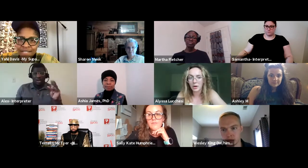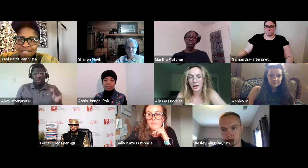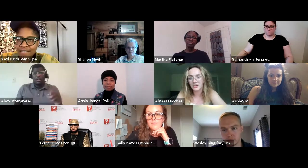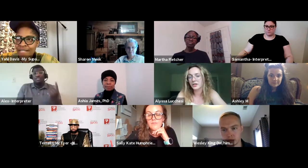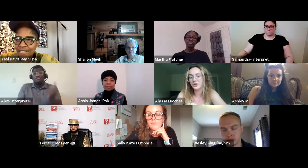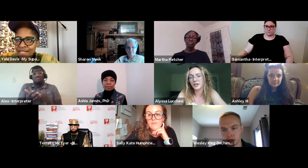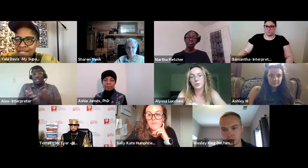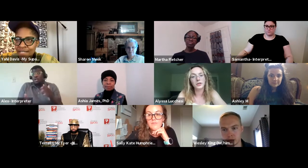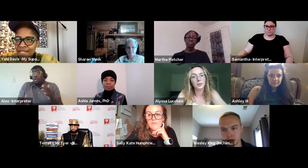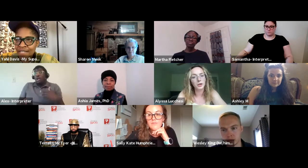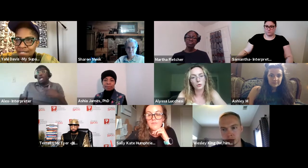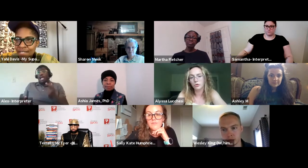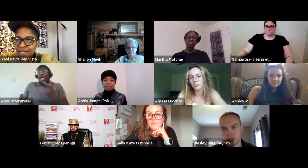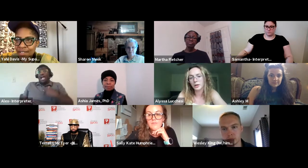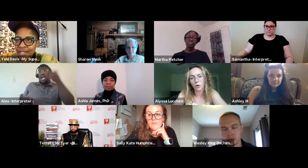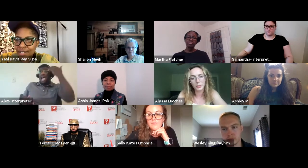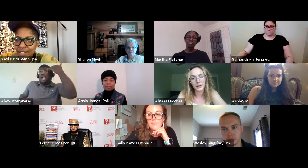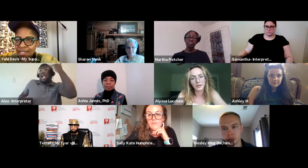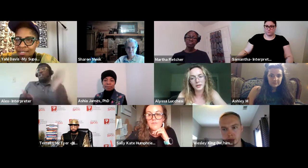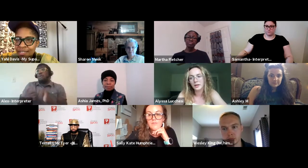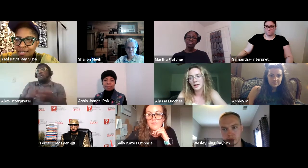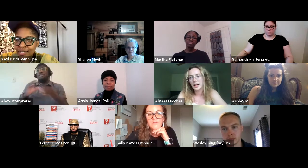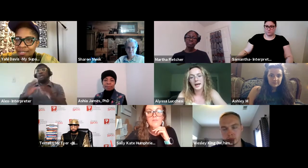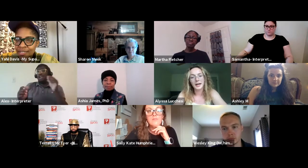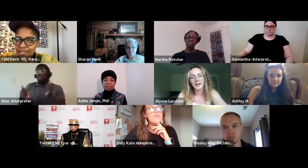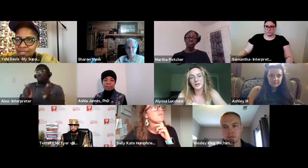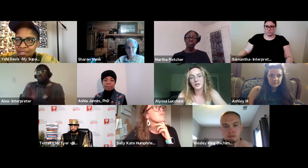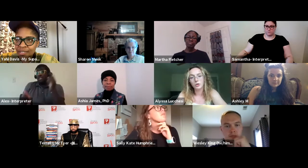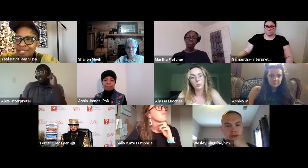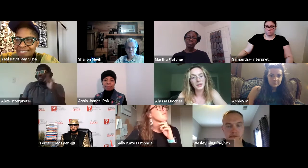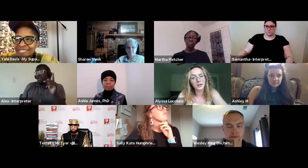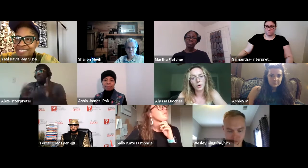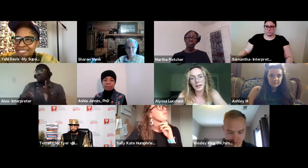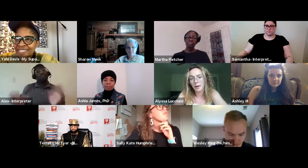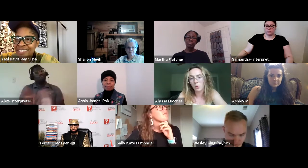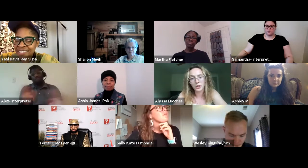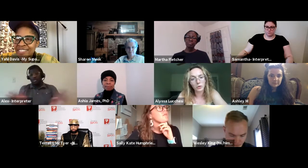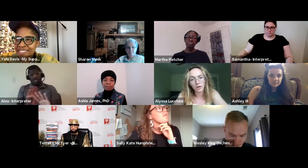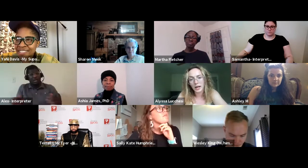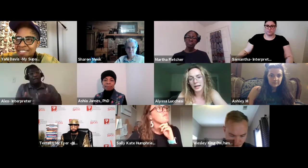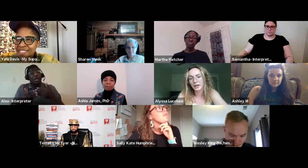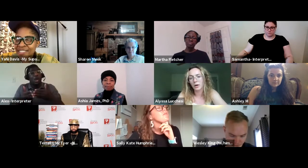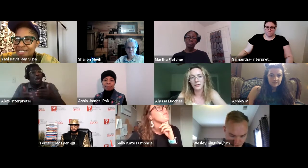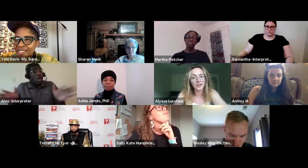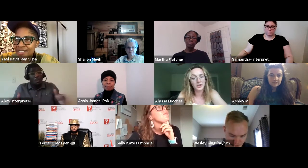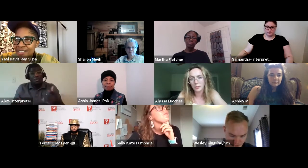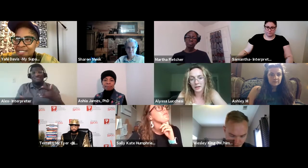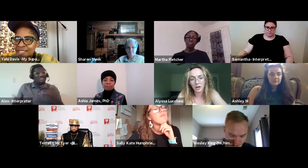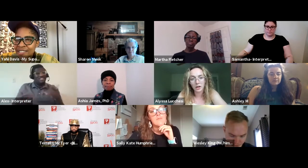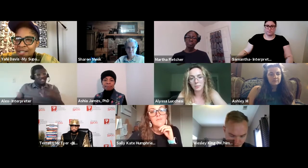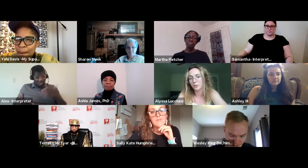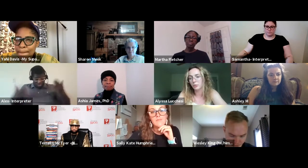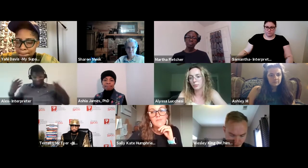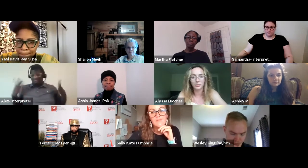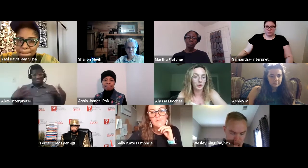deaf people have the skills to communicate with you. So just be open and don't be worried about what you look like or how silly you may